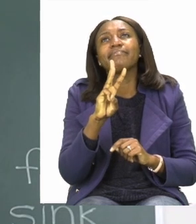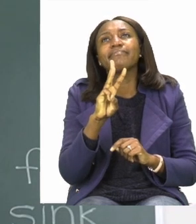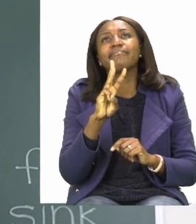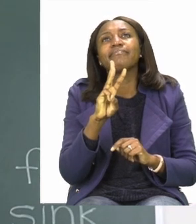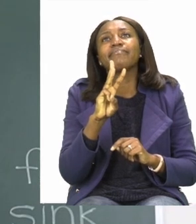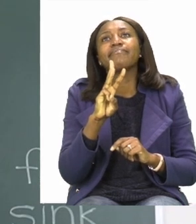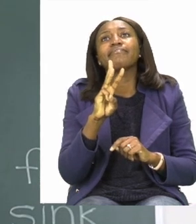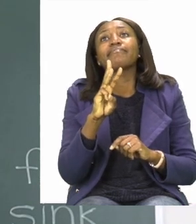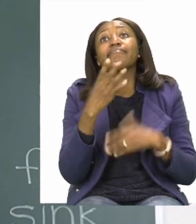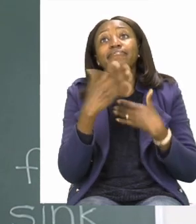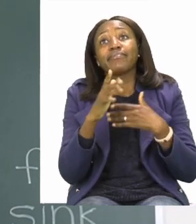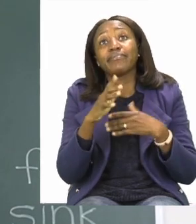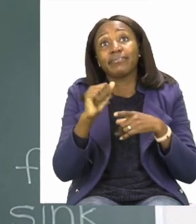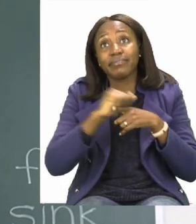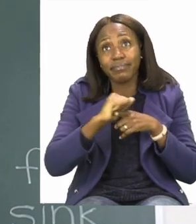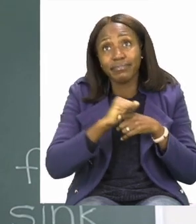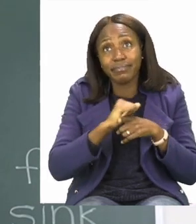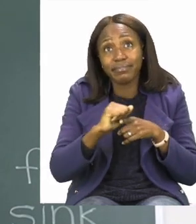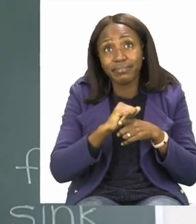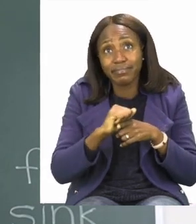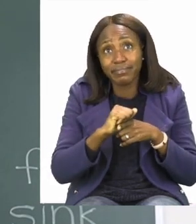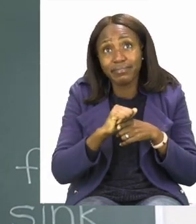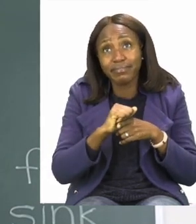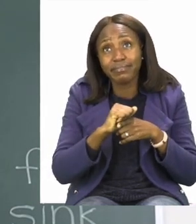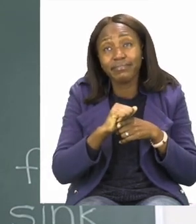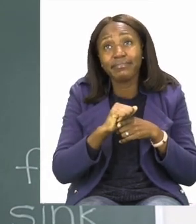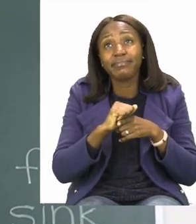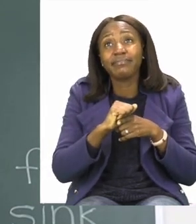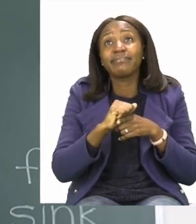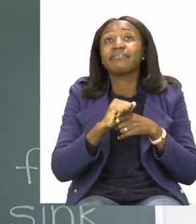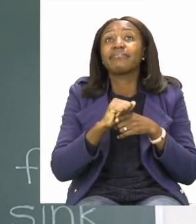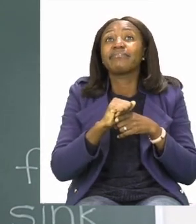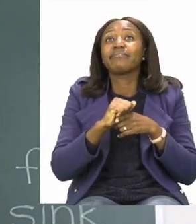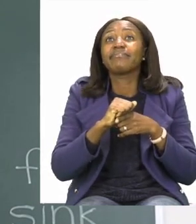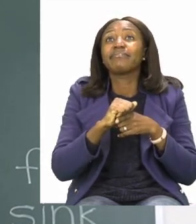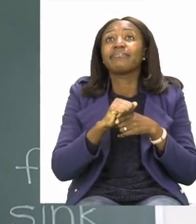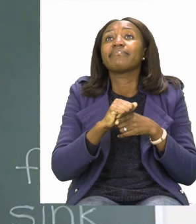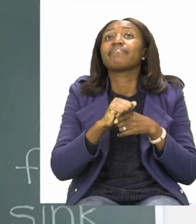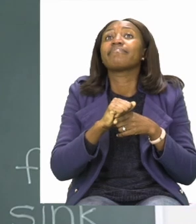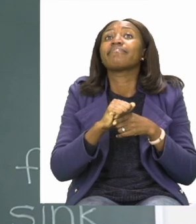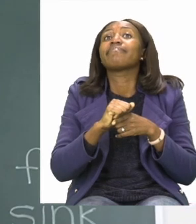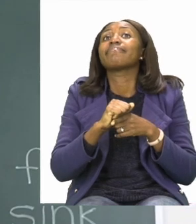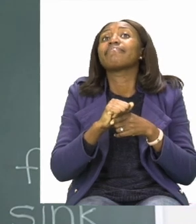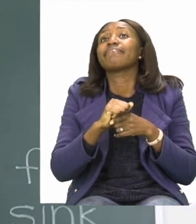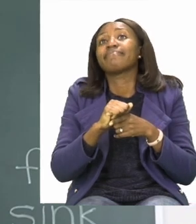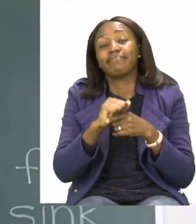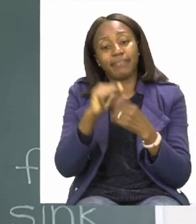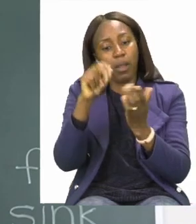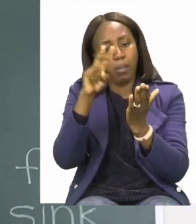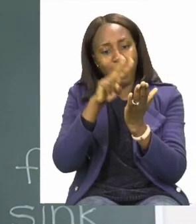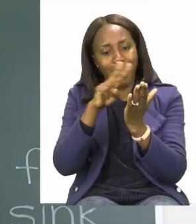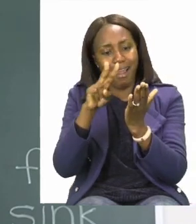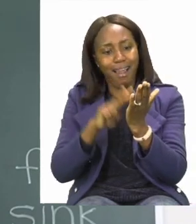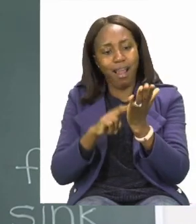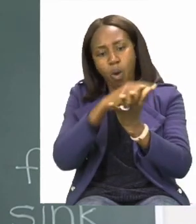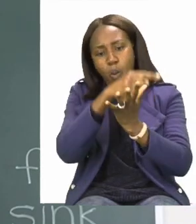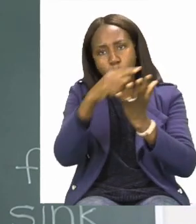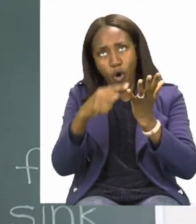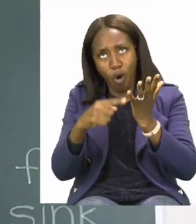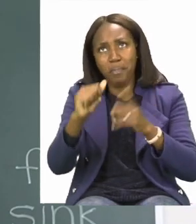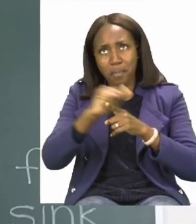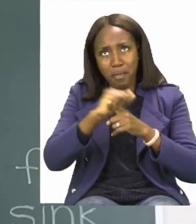with tracing, you are not someone who is not going to read what you have traced. So read what you have